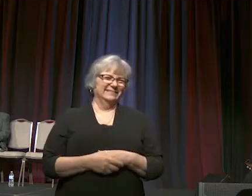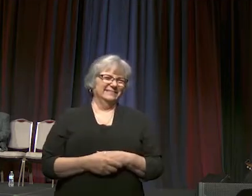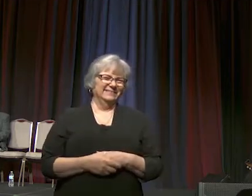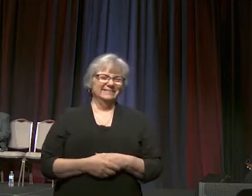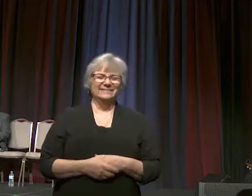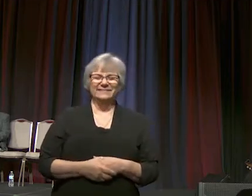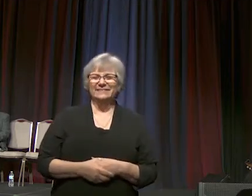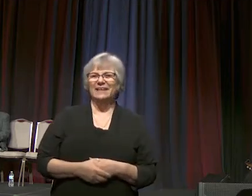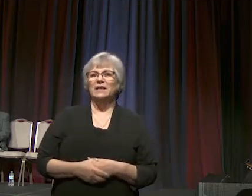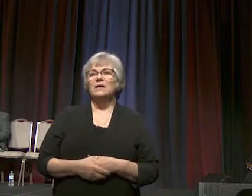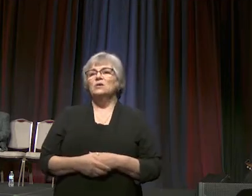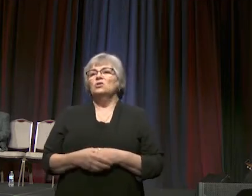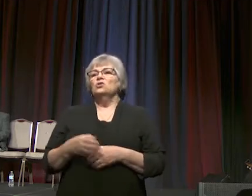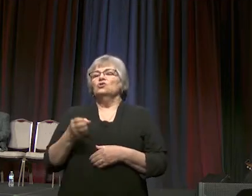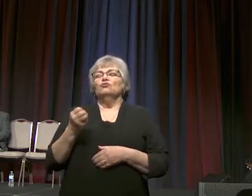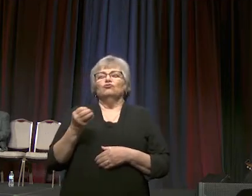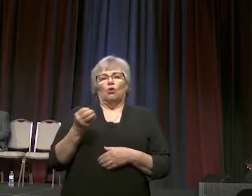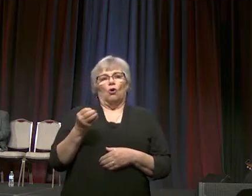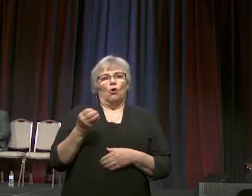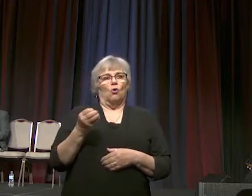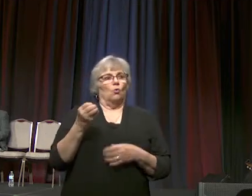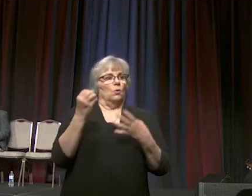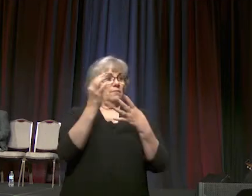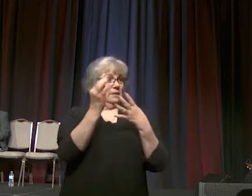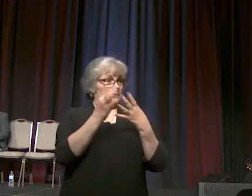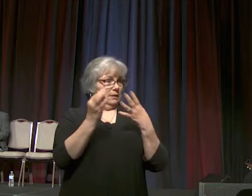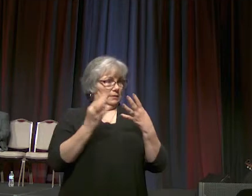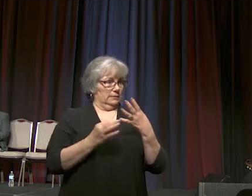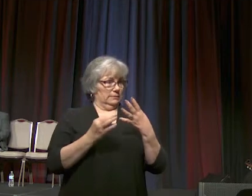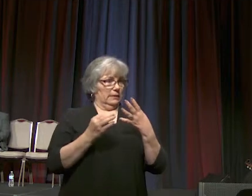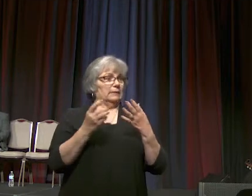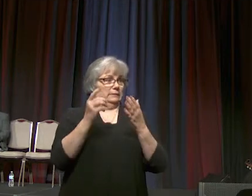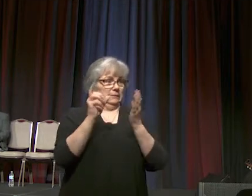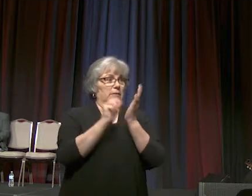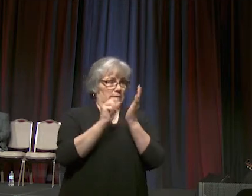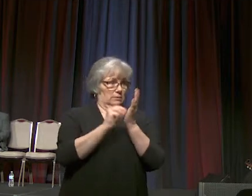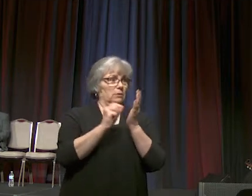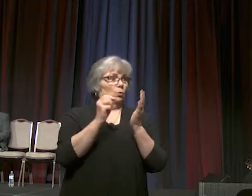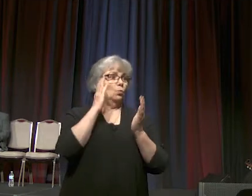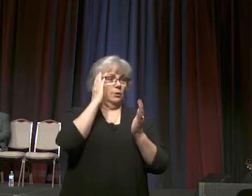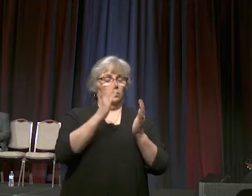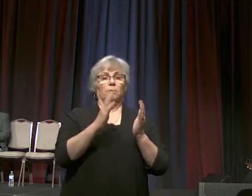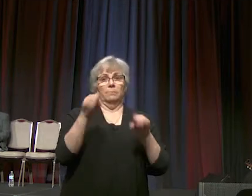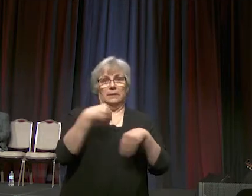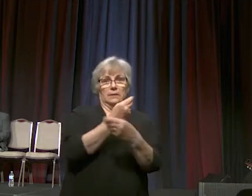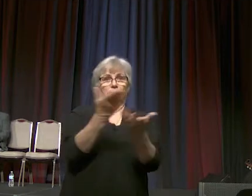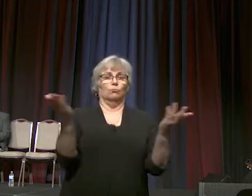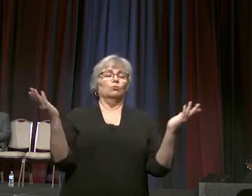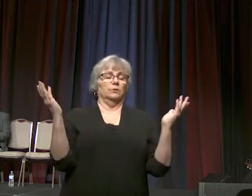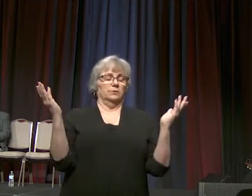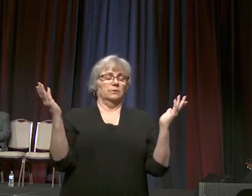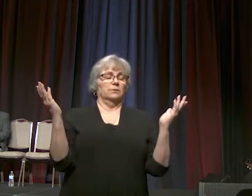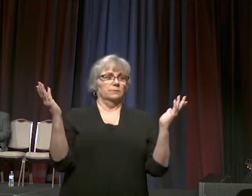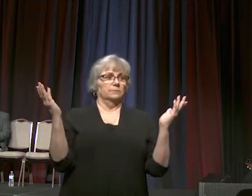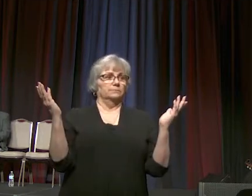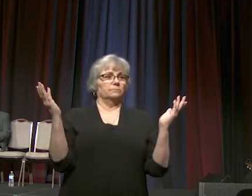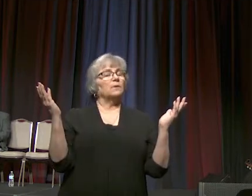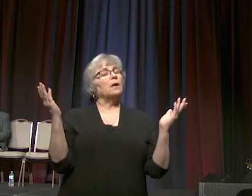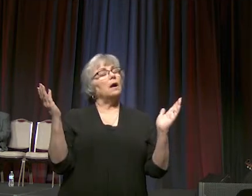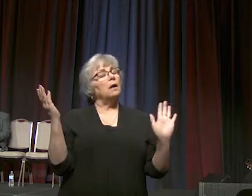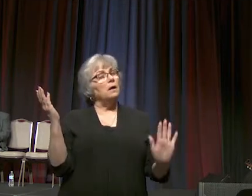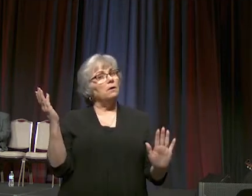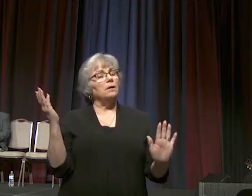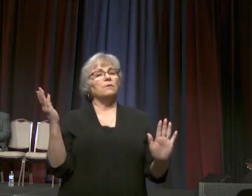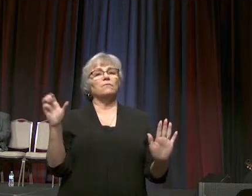And so these selected contents, again, of high importance, will be printed and distributed. However,